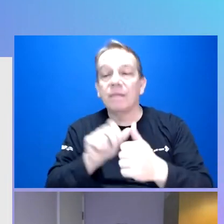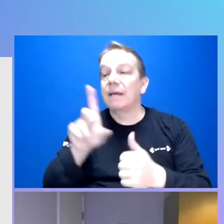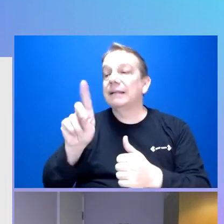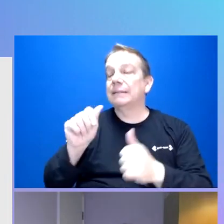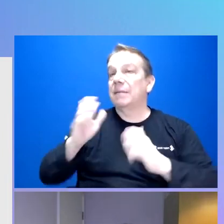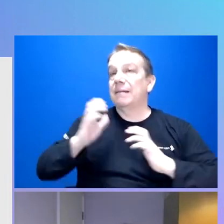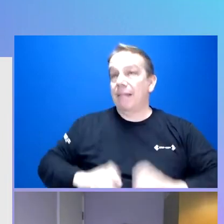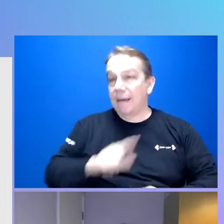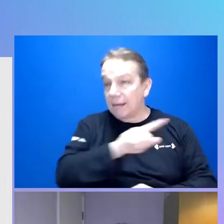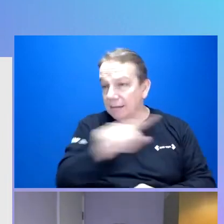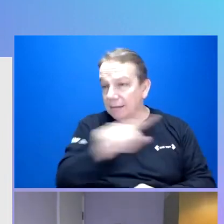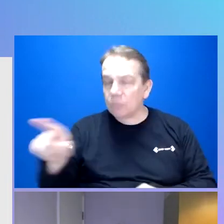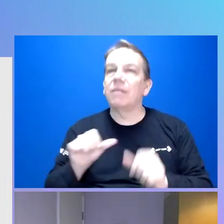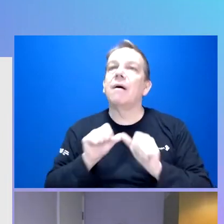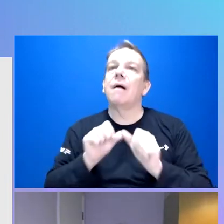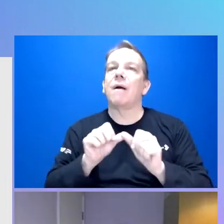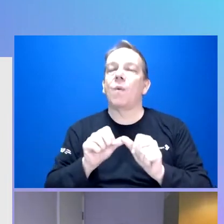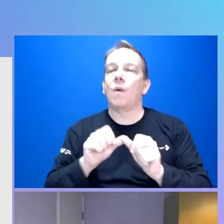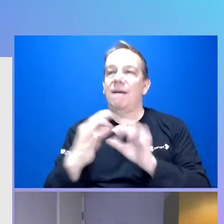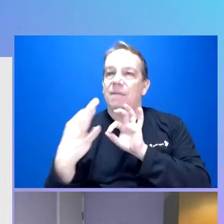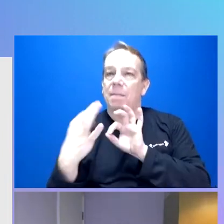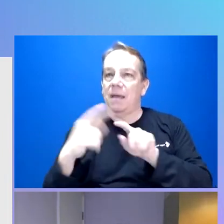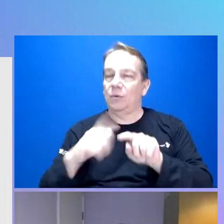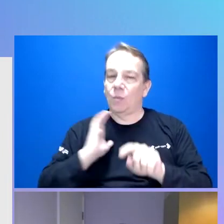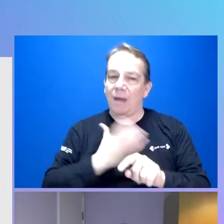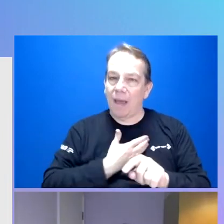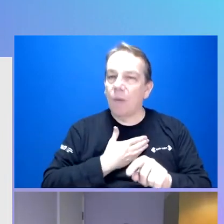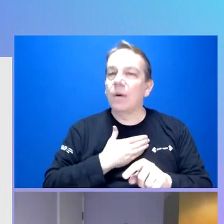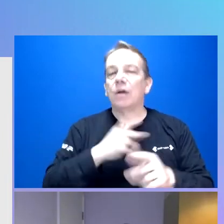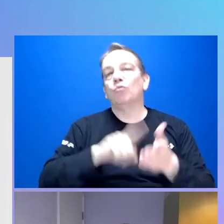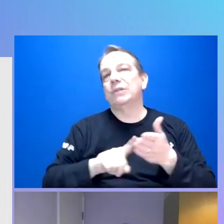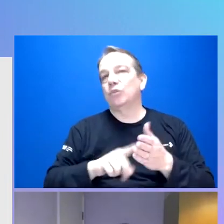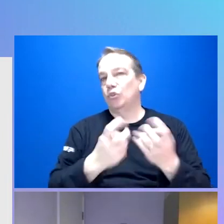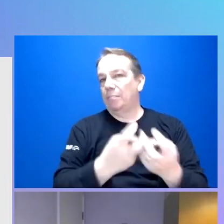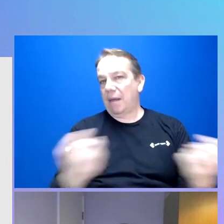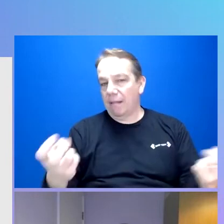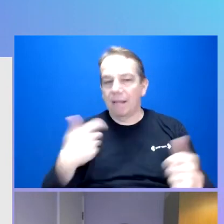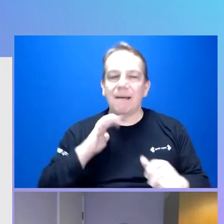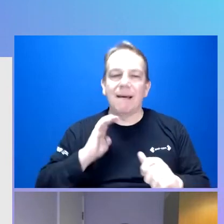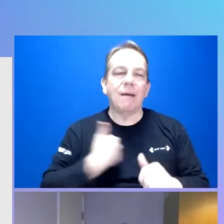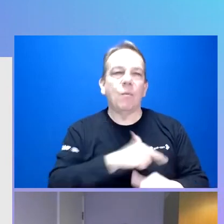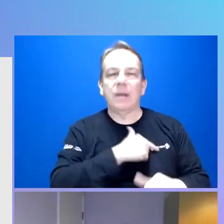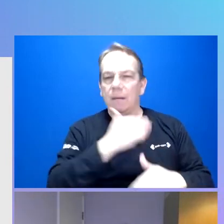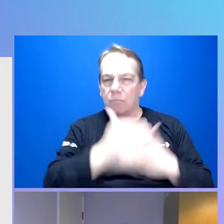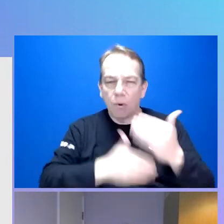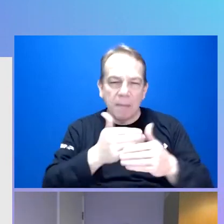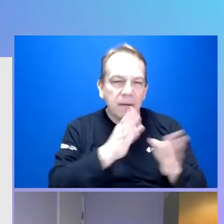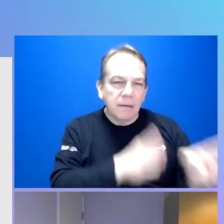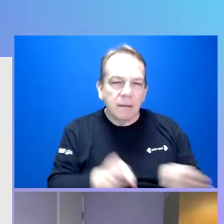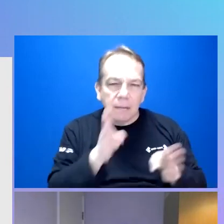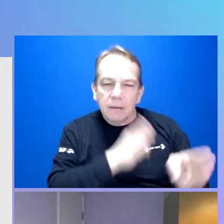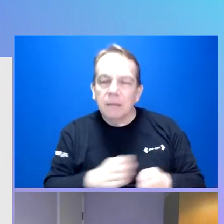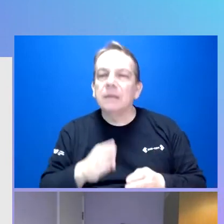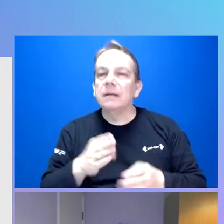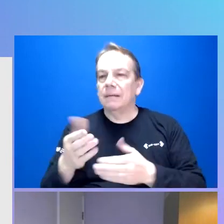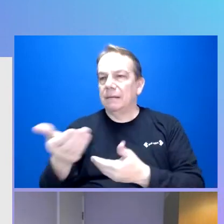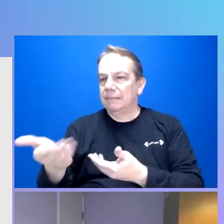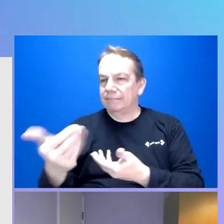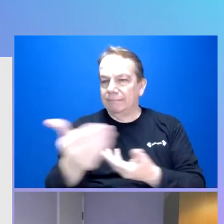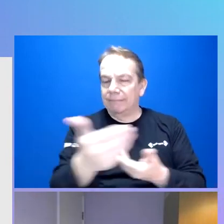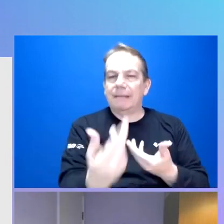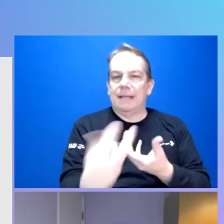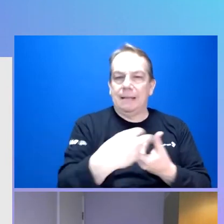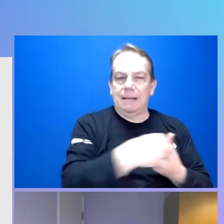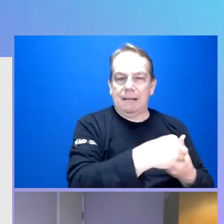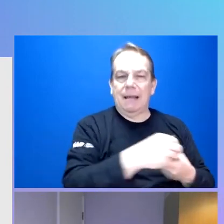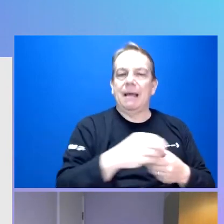for continuous feedback leading to our research panel, how we prepared our processes to accommodate disabled participants and the